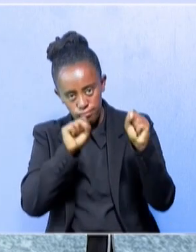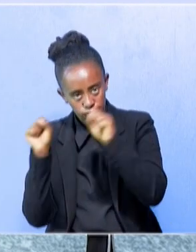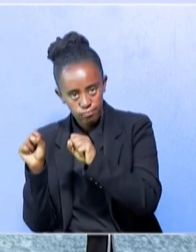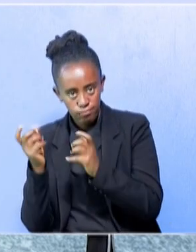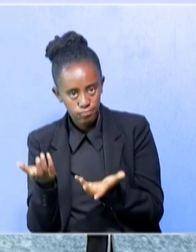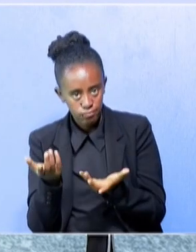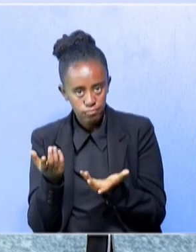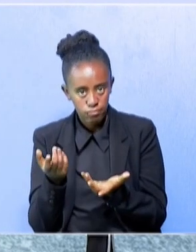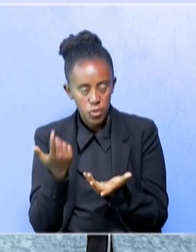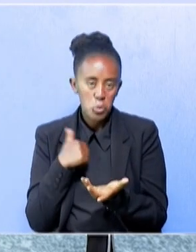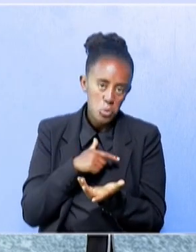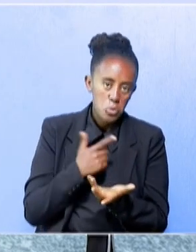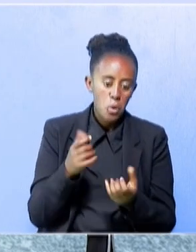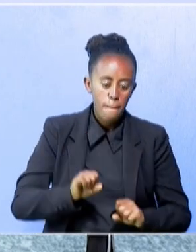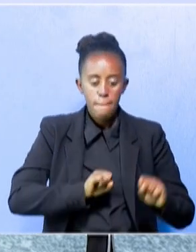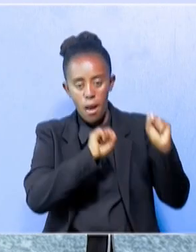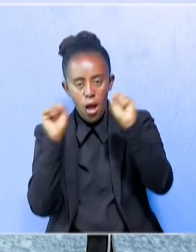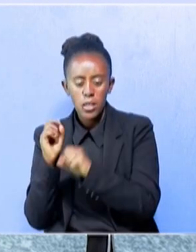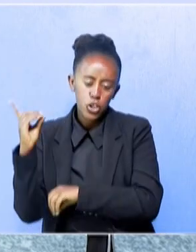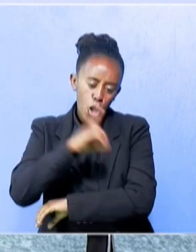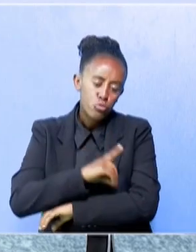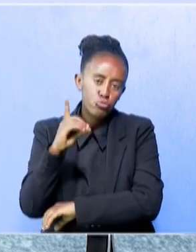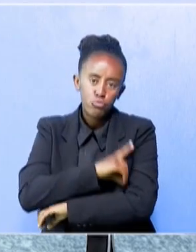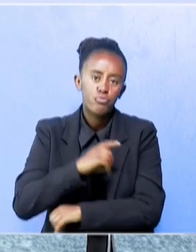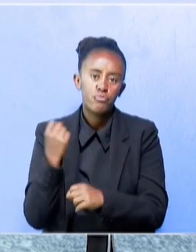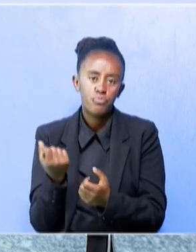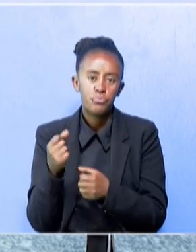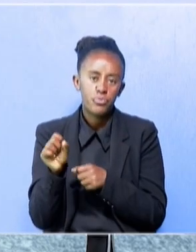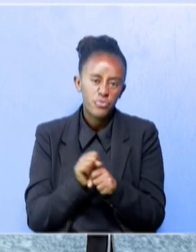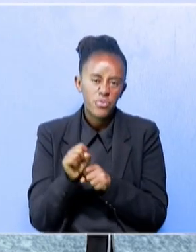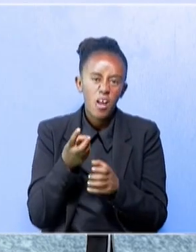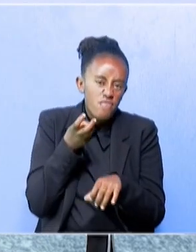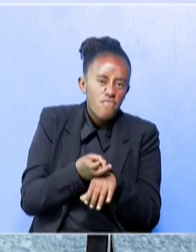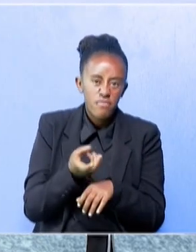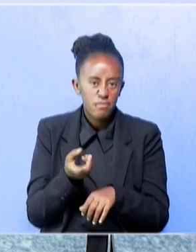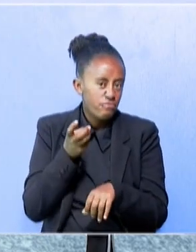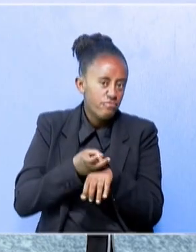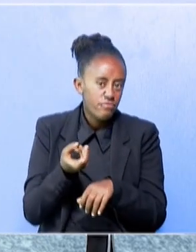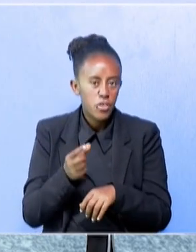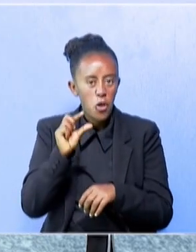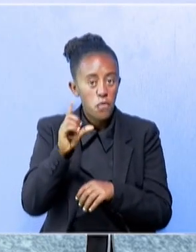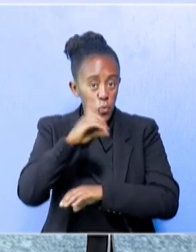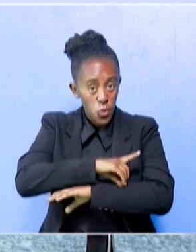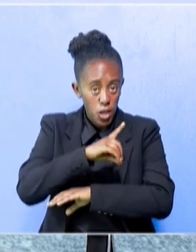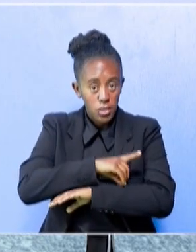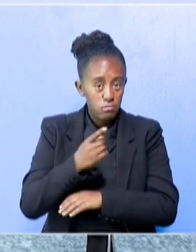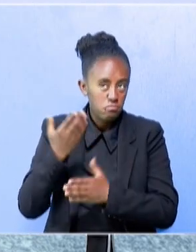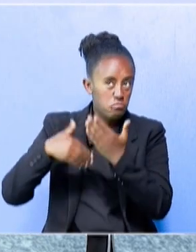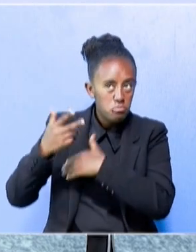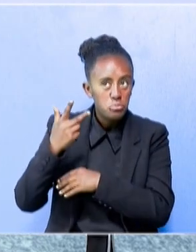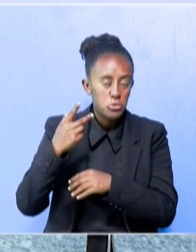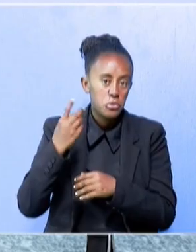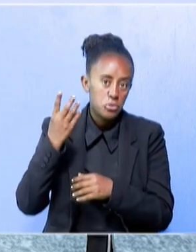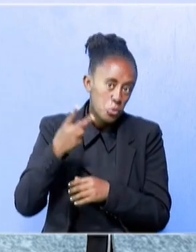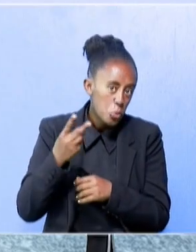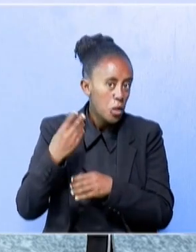We can wash our blanket day to day, right? That's why it is too heavy. So a few days ago, it's maybe 3 days ago